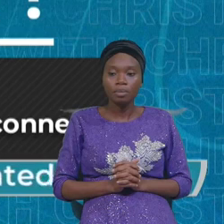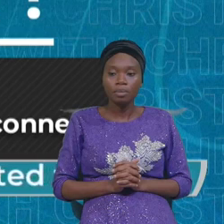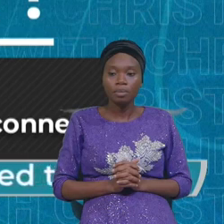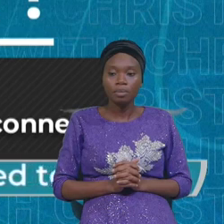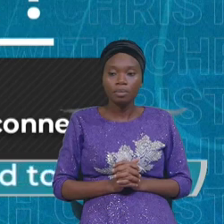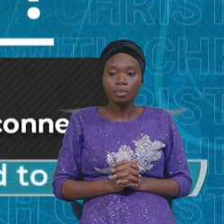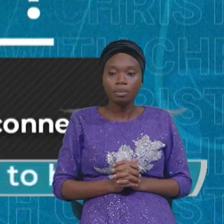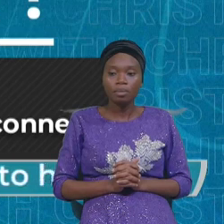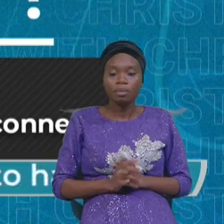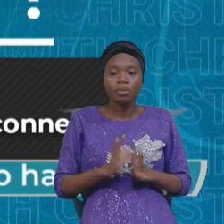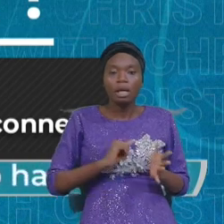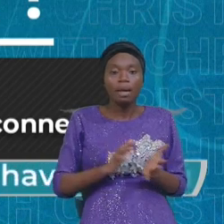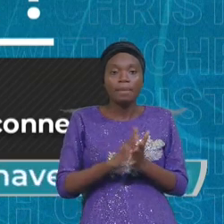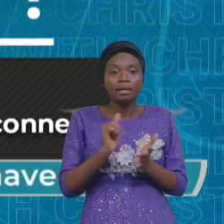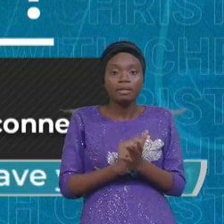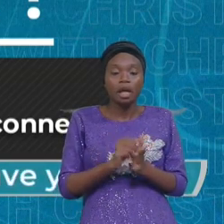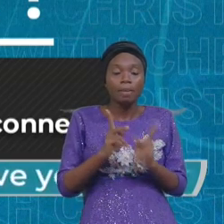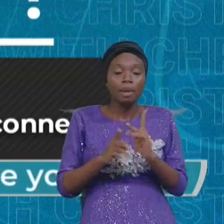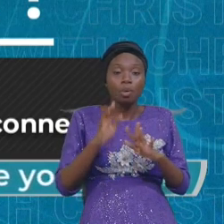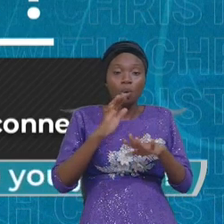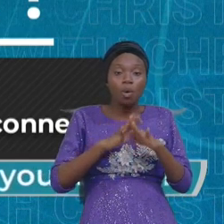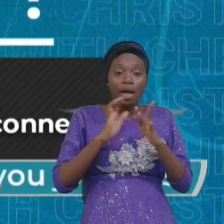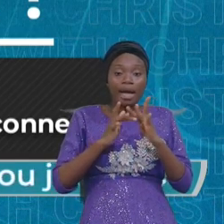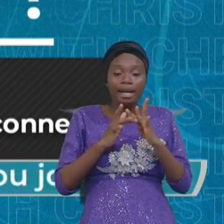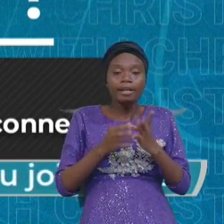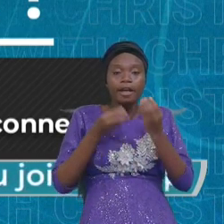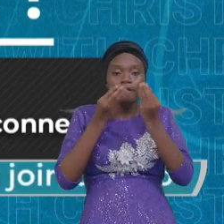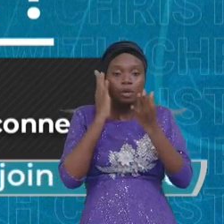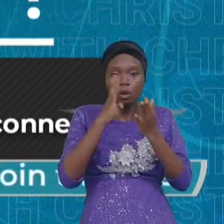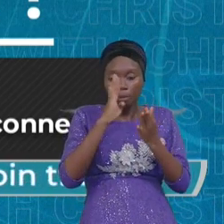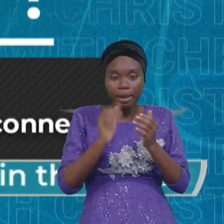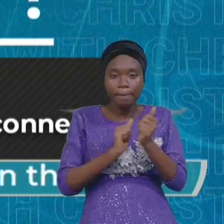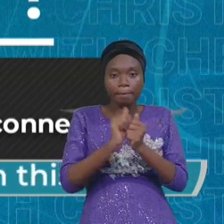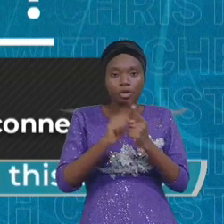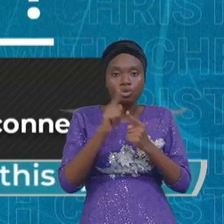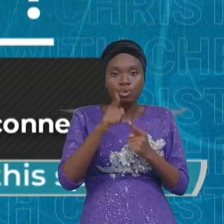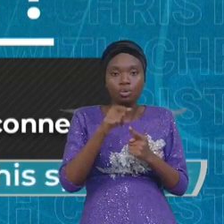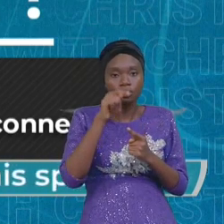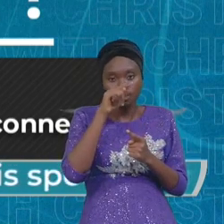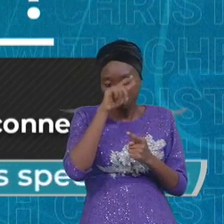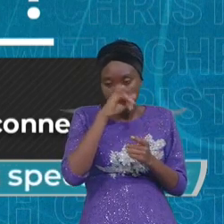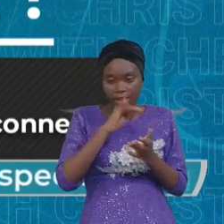I believe those of you online, the information will pass to you. It's clear.